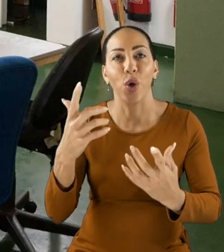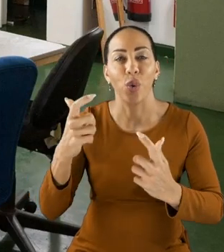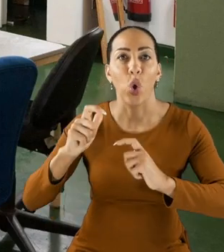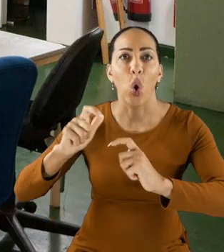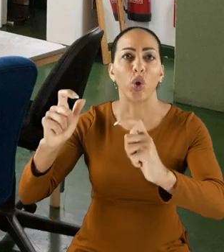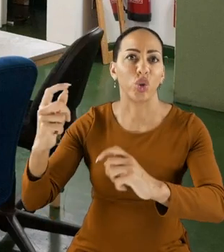scrutiny.